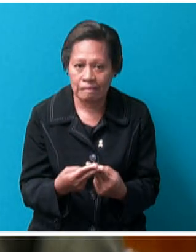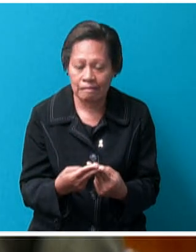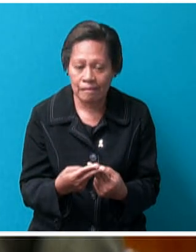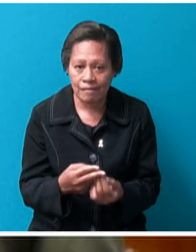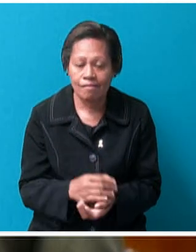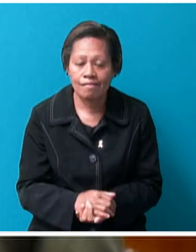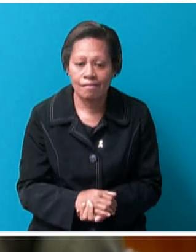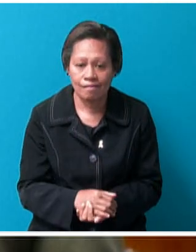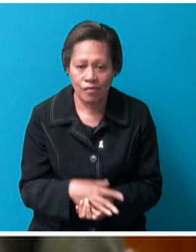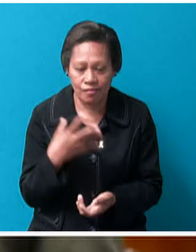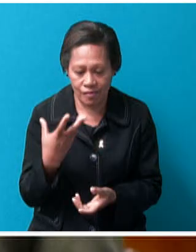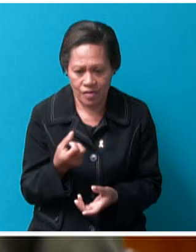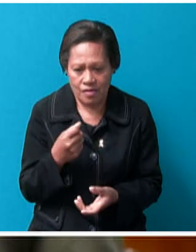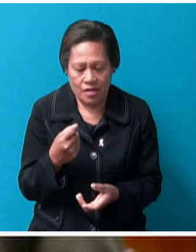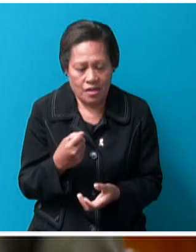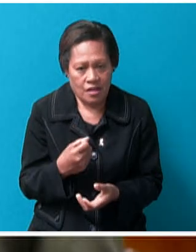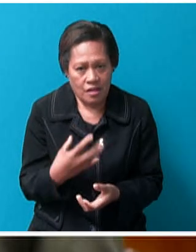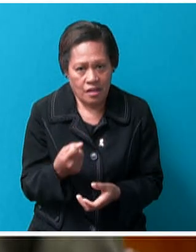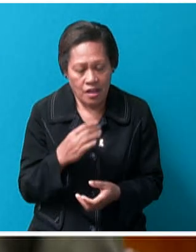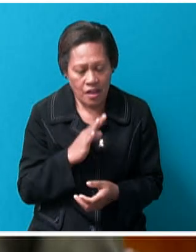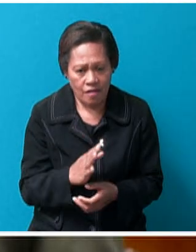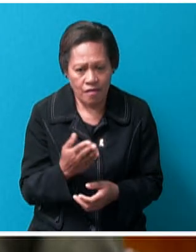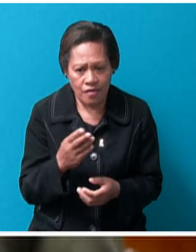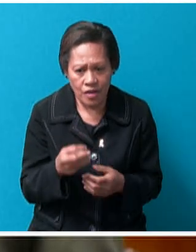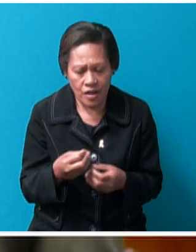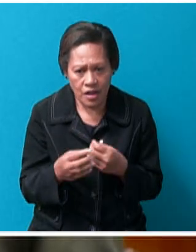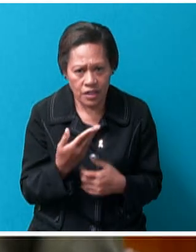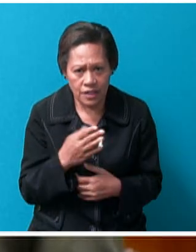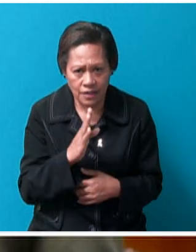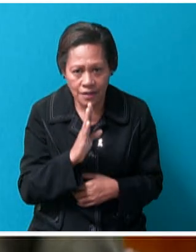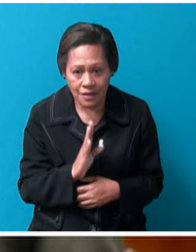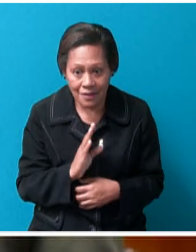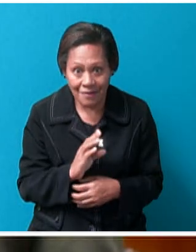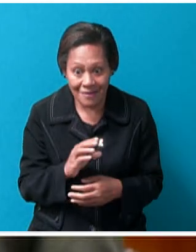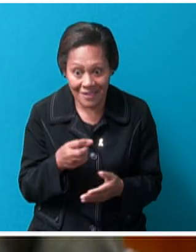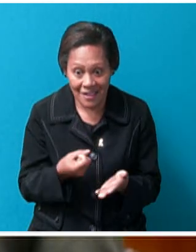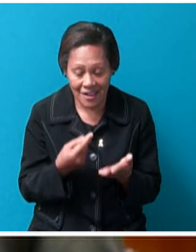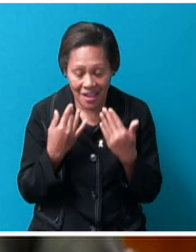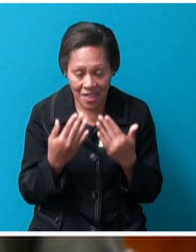deepest condolences. May you rest in eternal peace. Vinaksak.